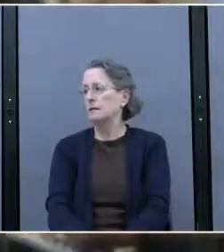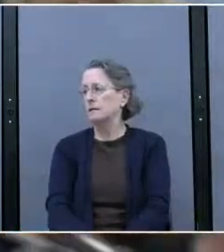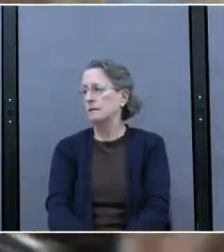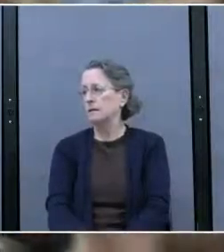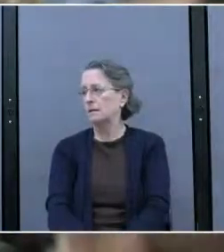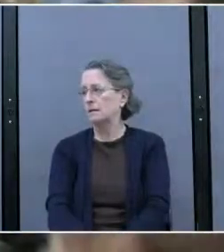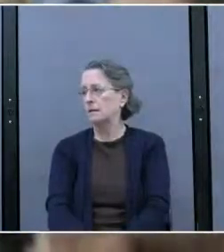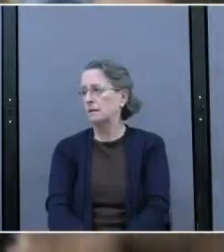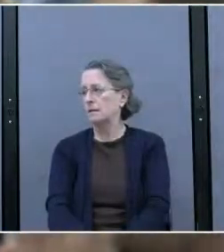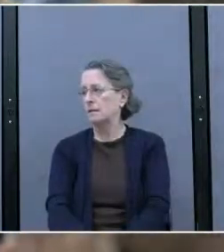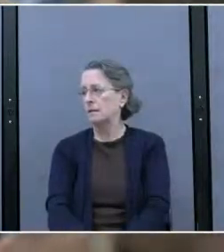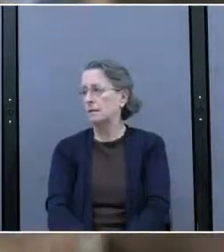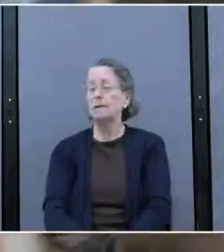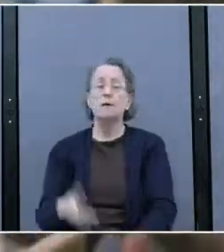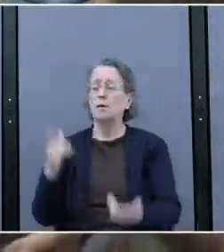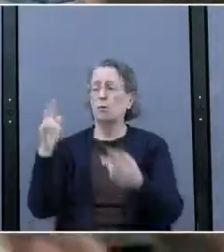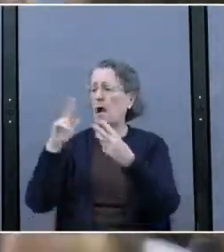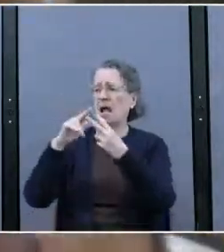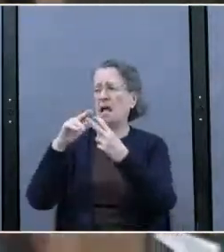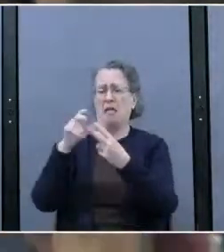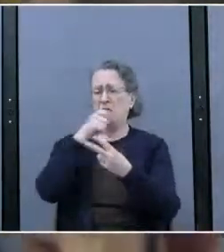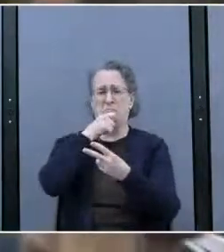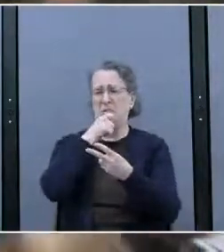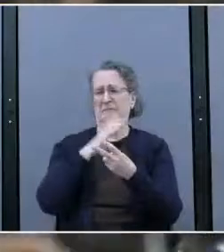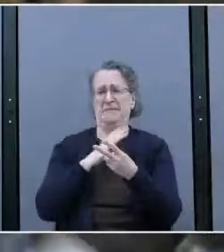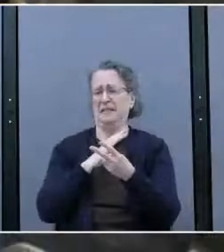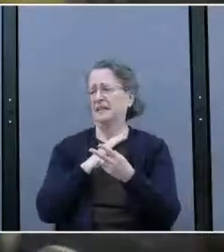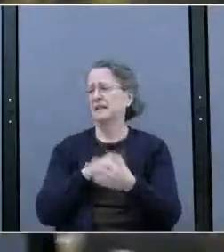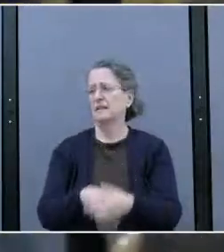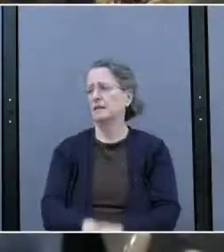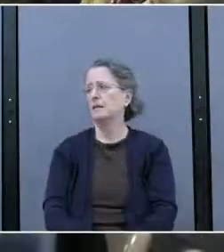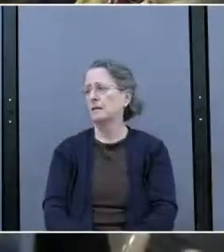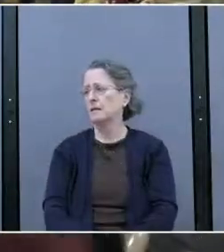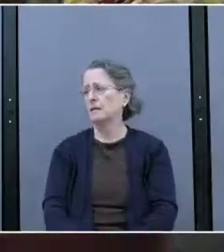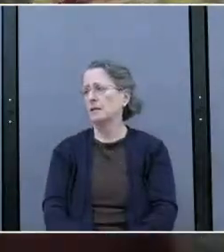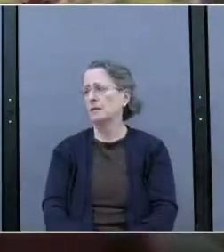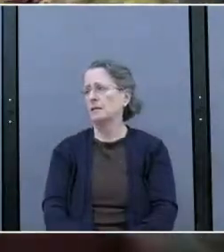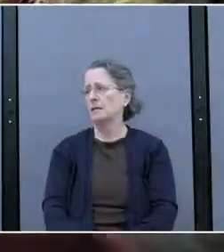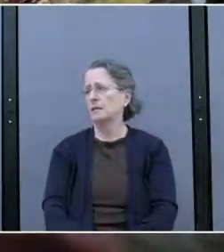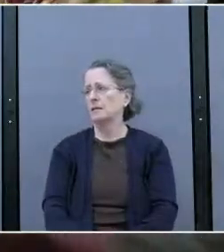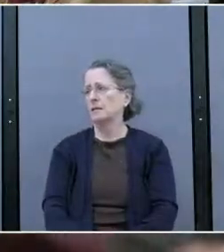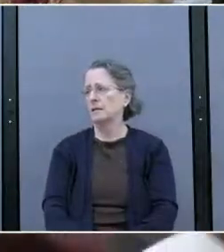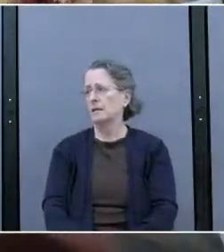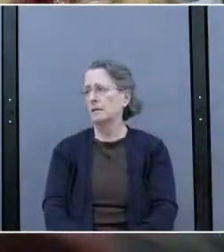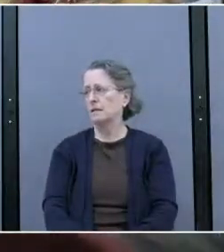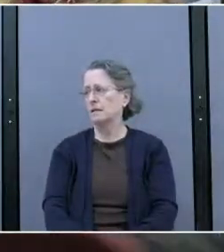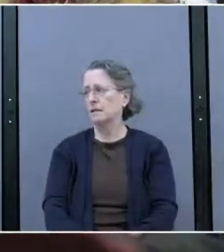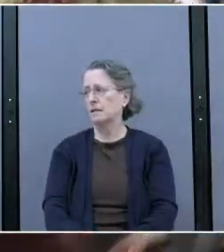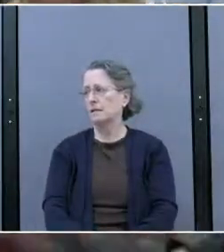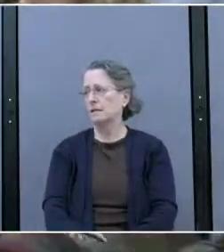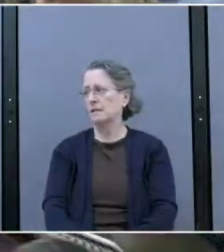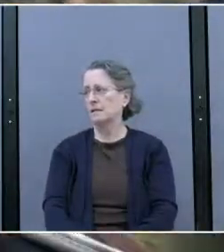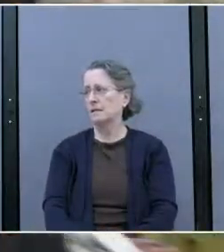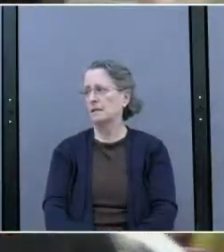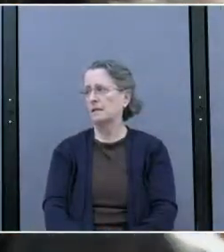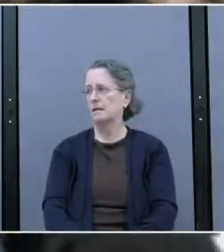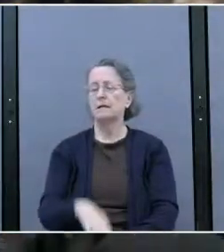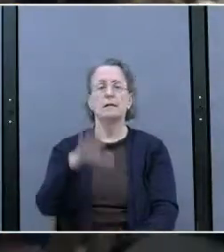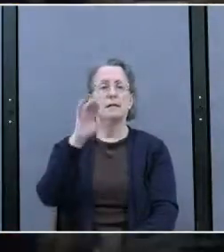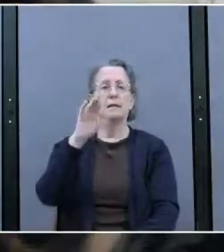Yeah, you're welcome to use either microphone. Yeah. Size, Make them I'm work, sorry. short timer.